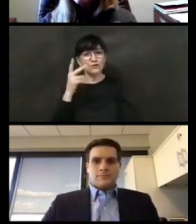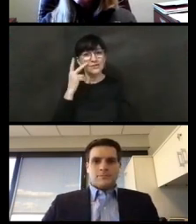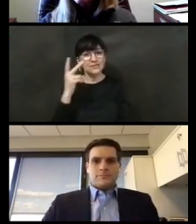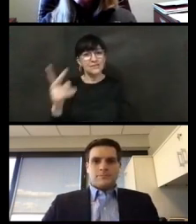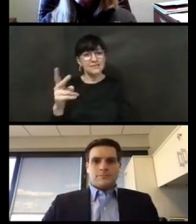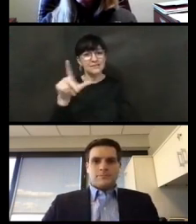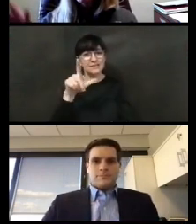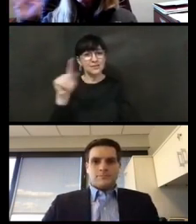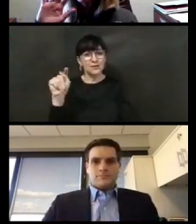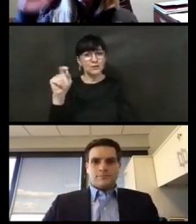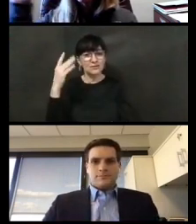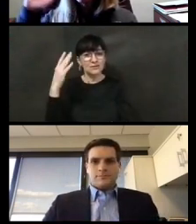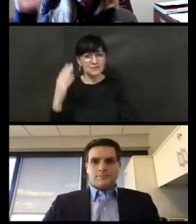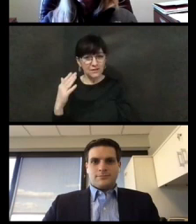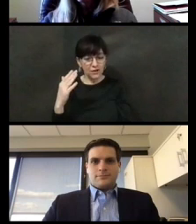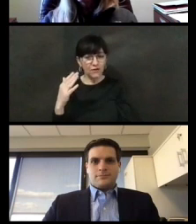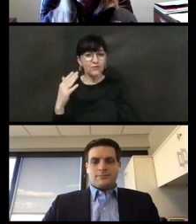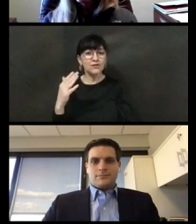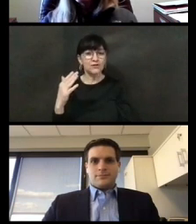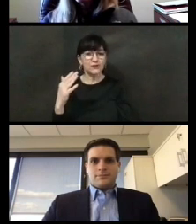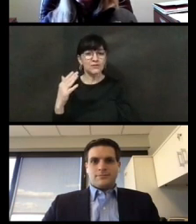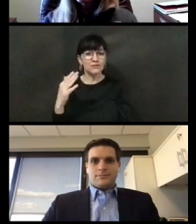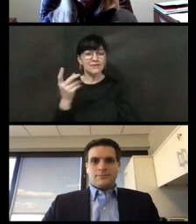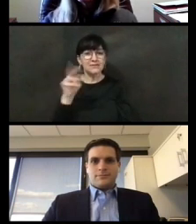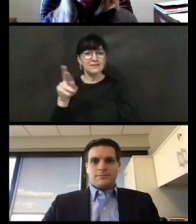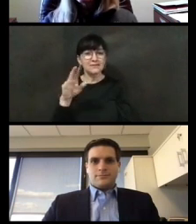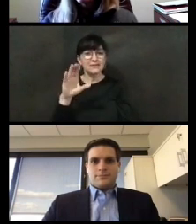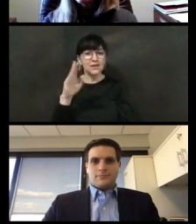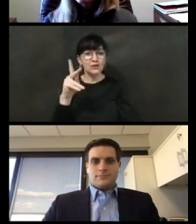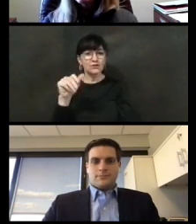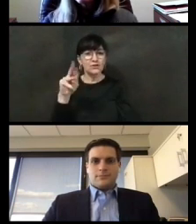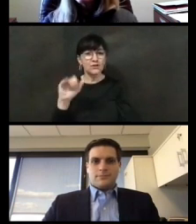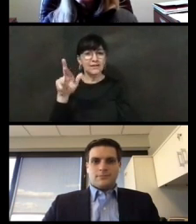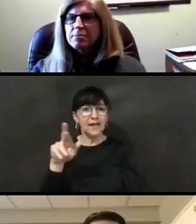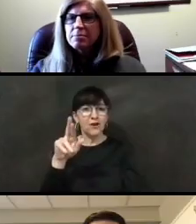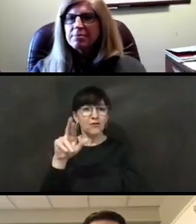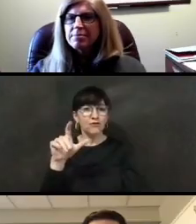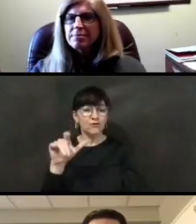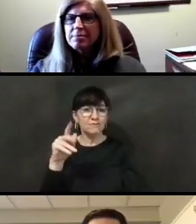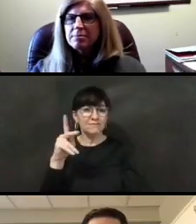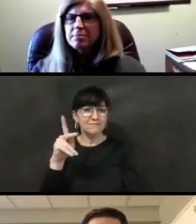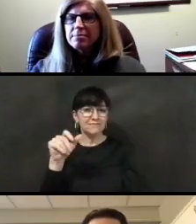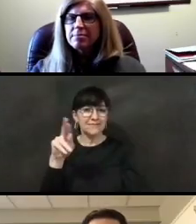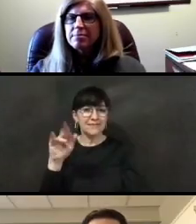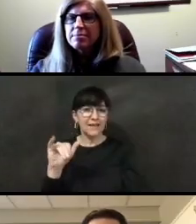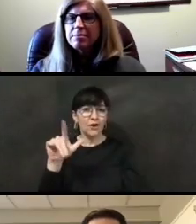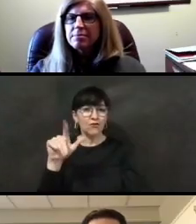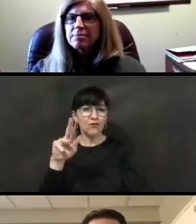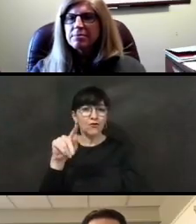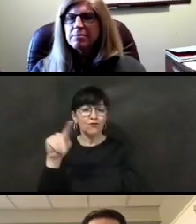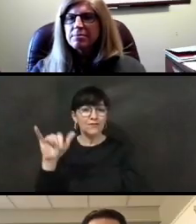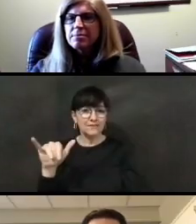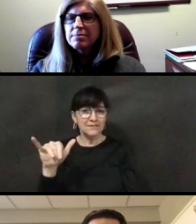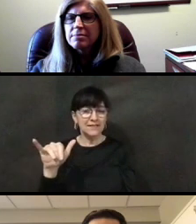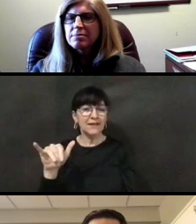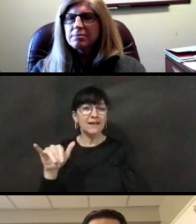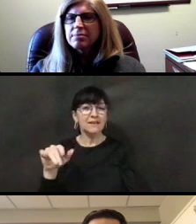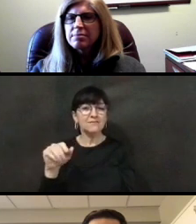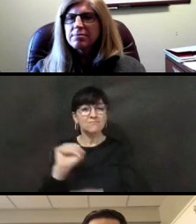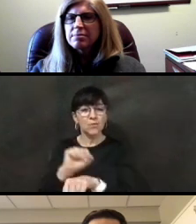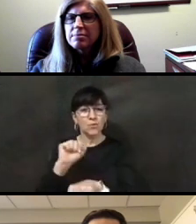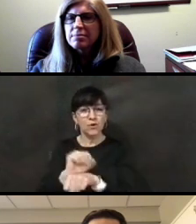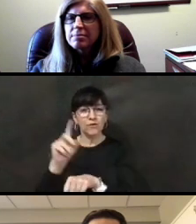Karyl Rattay, who's the Director of the Delaware Division of Public Health, Cerron Cade, who's the Secretary of the Delaware Department of Labor,